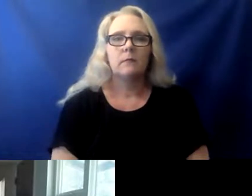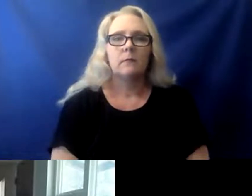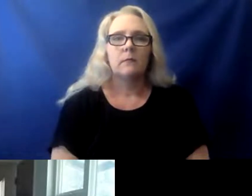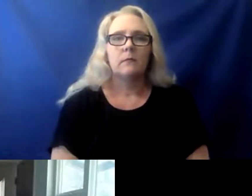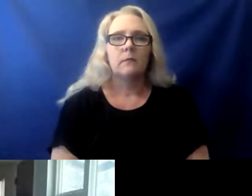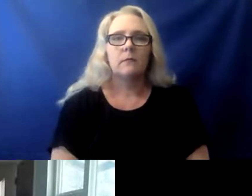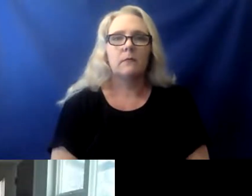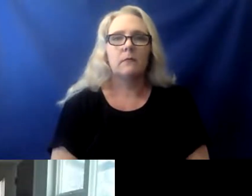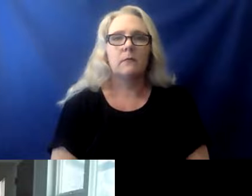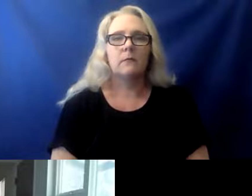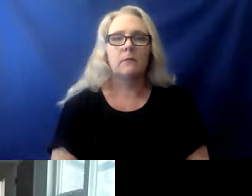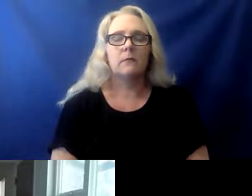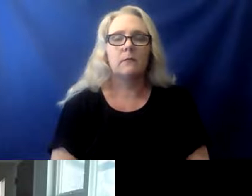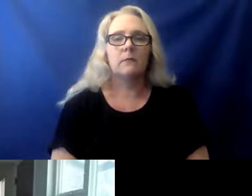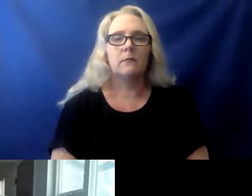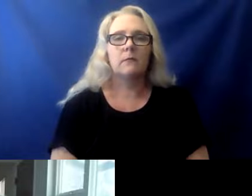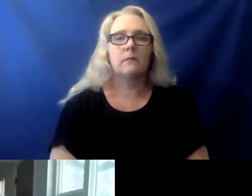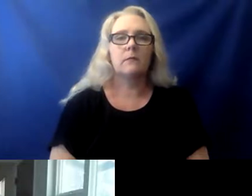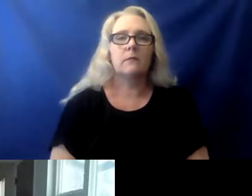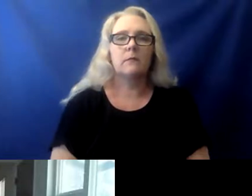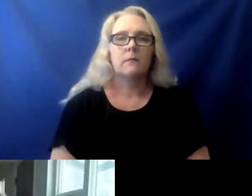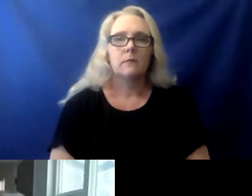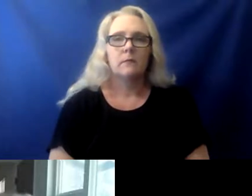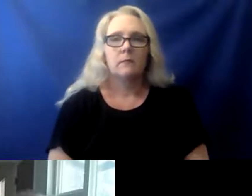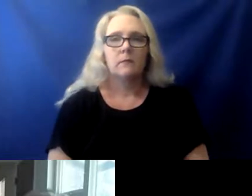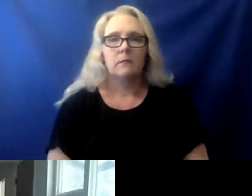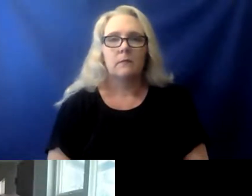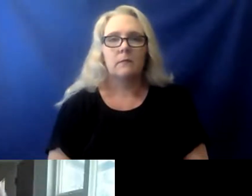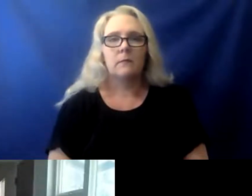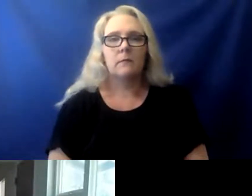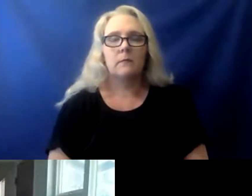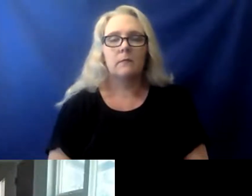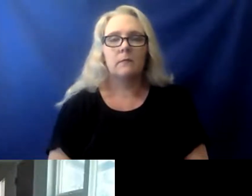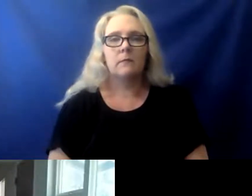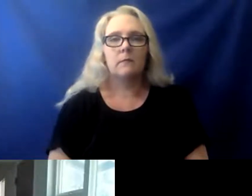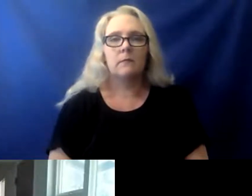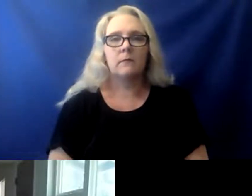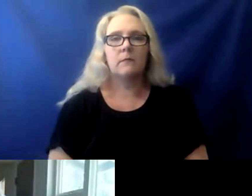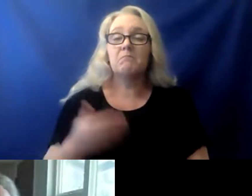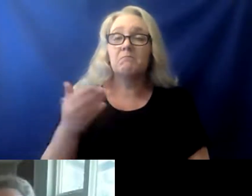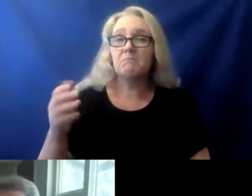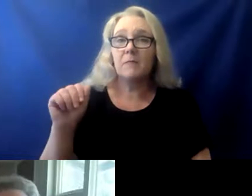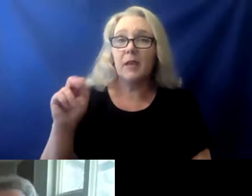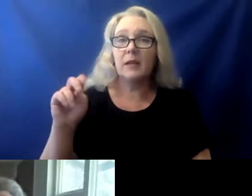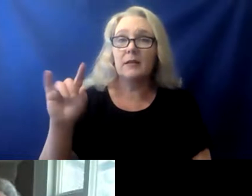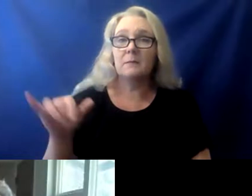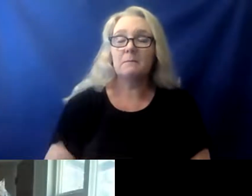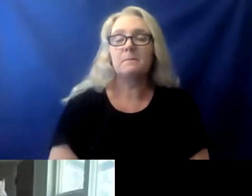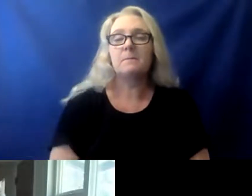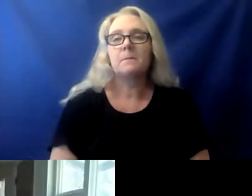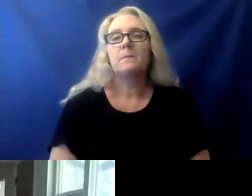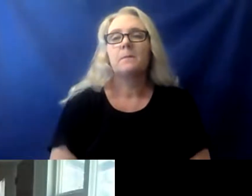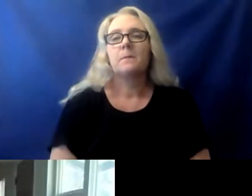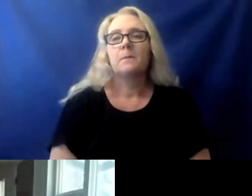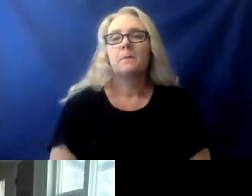Kim, are you calling on people or do you want us to just chime in? Sorry, I am. I was, yes, Andy, please. Yeah,